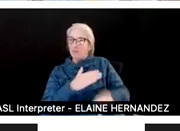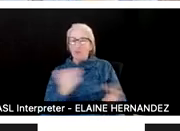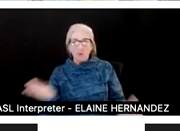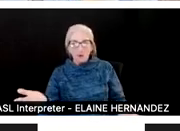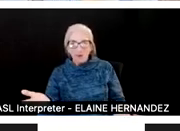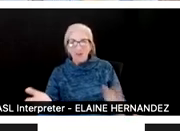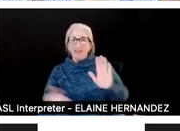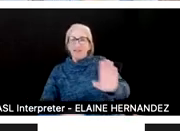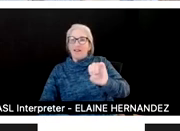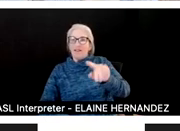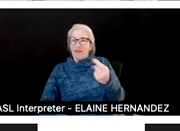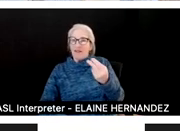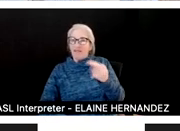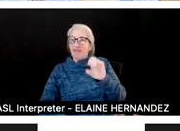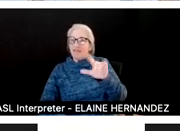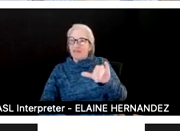ethnicity, or ancestry.